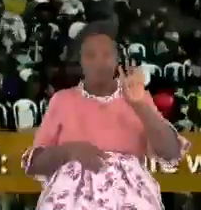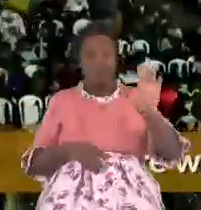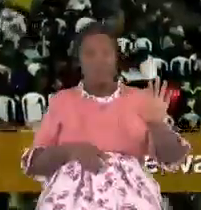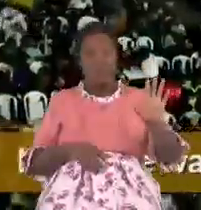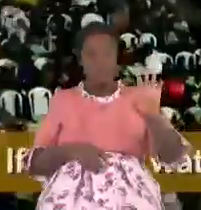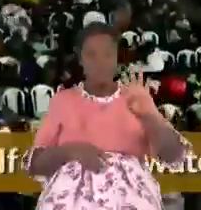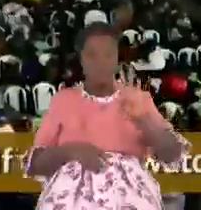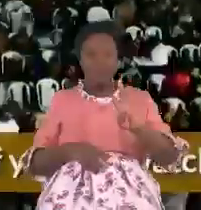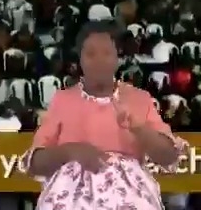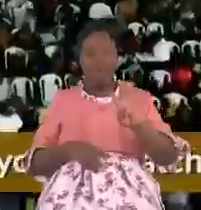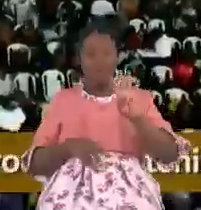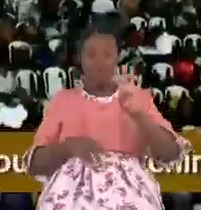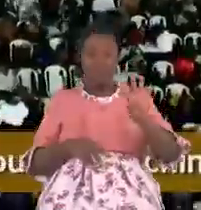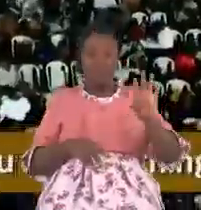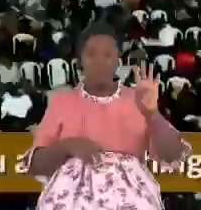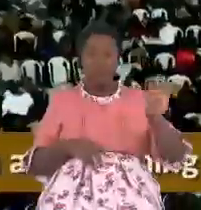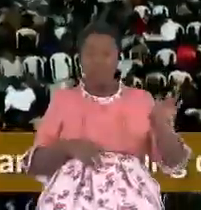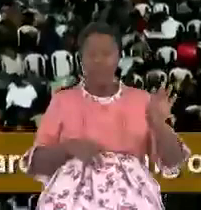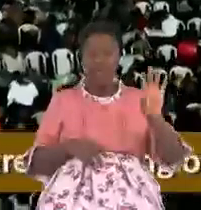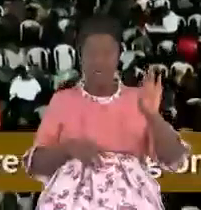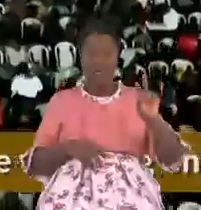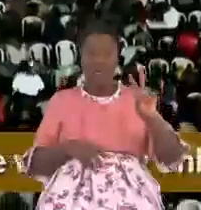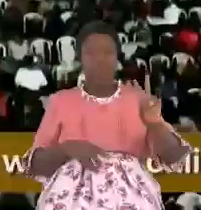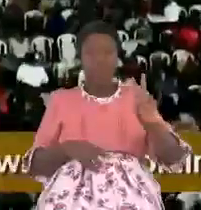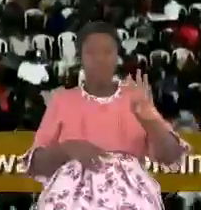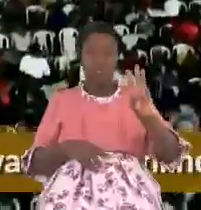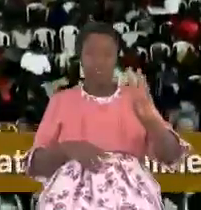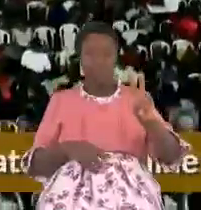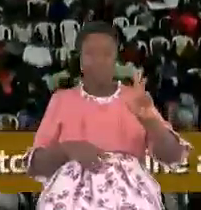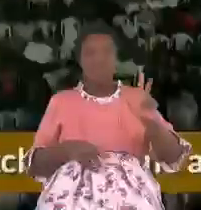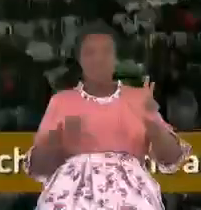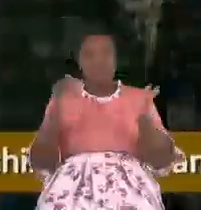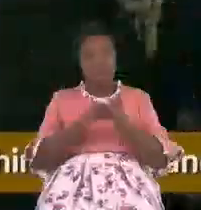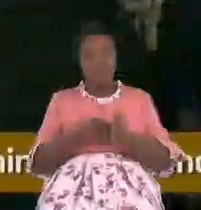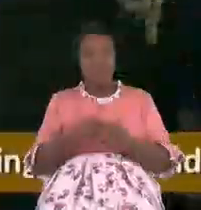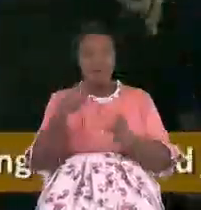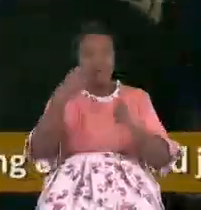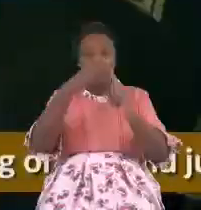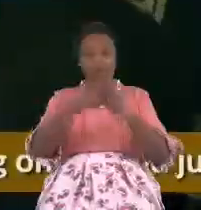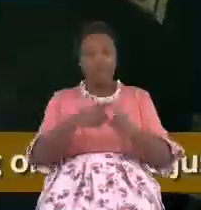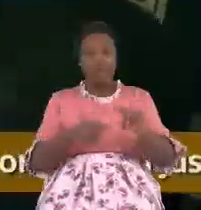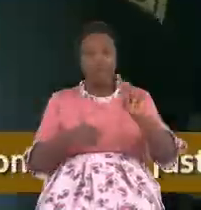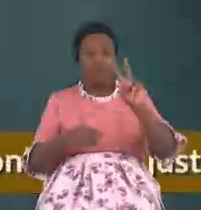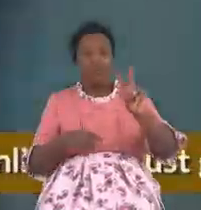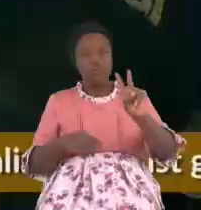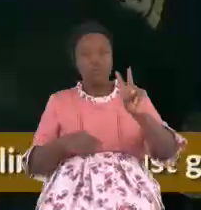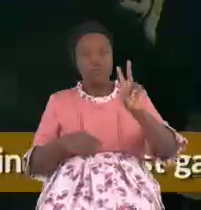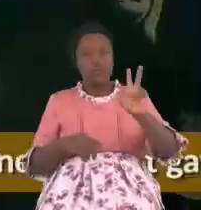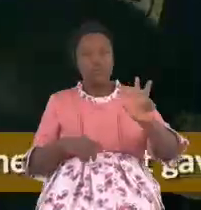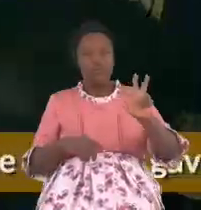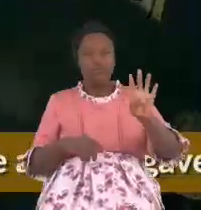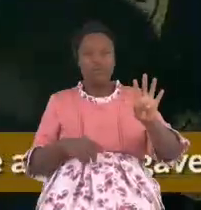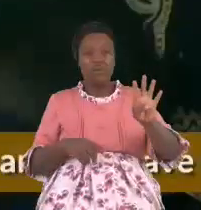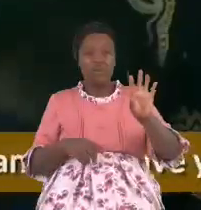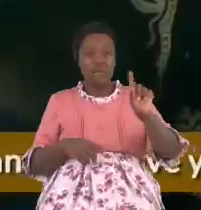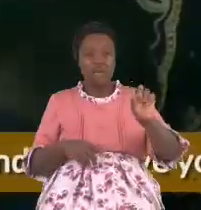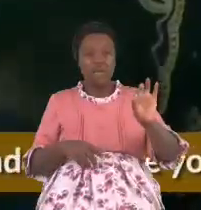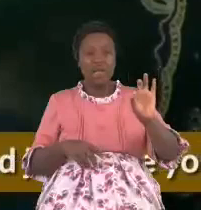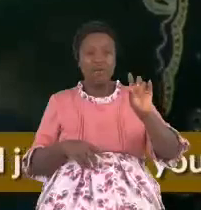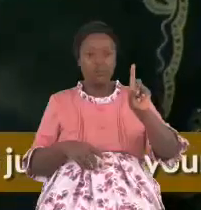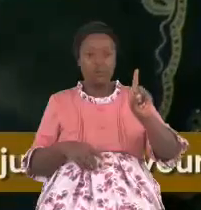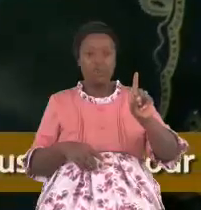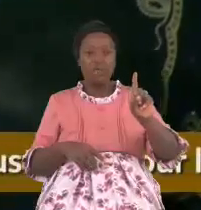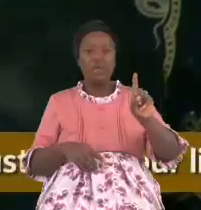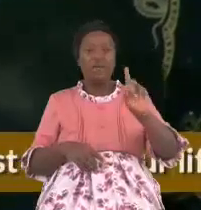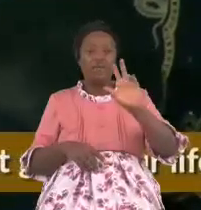two six three i take it again plus two three four nine one five four four four